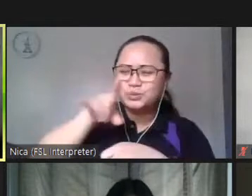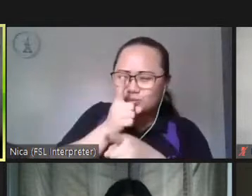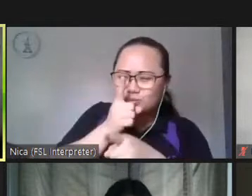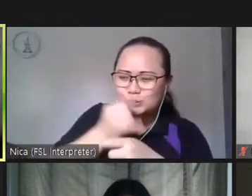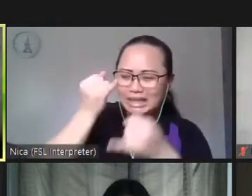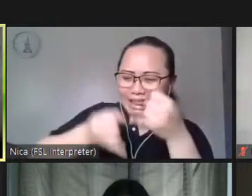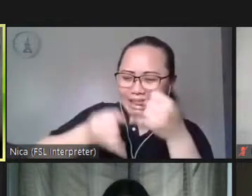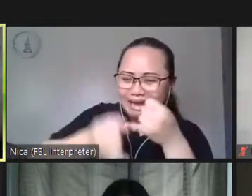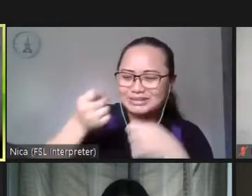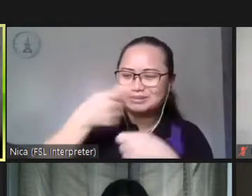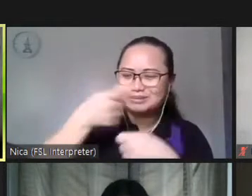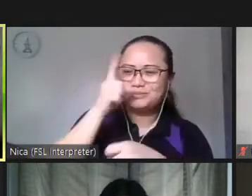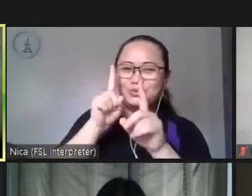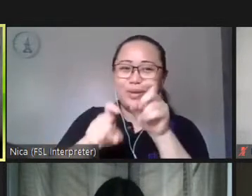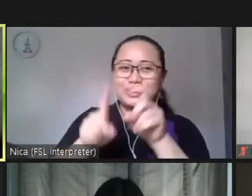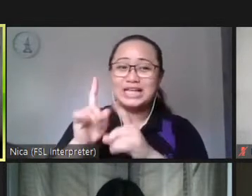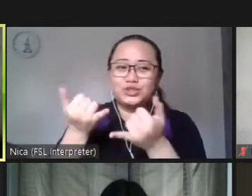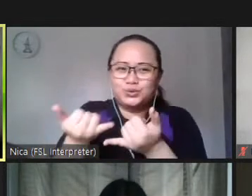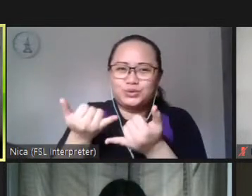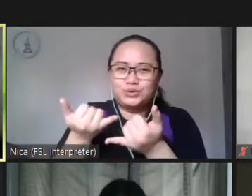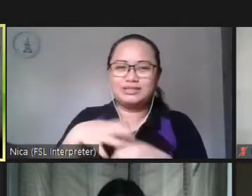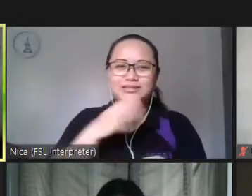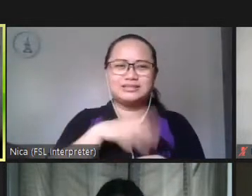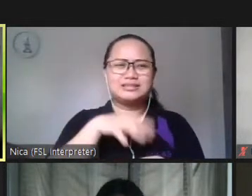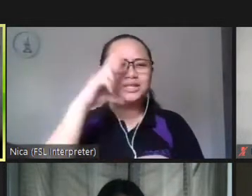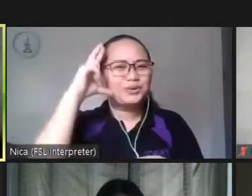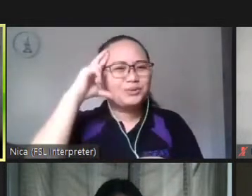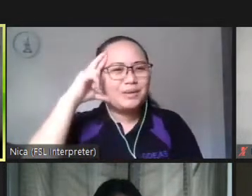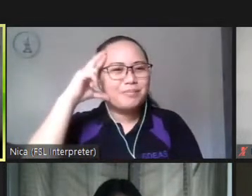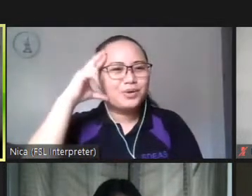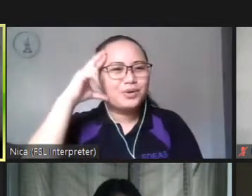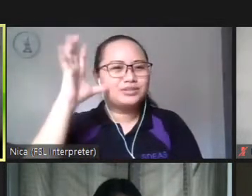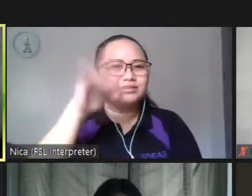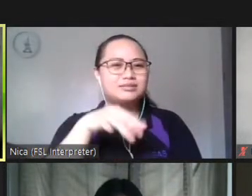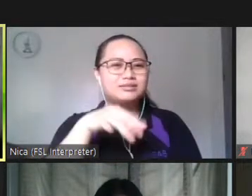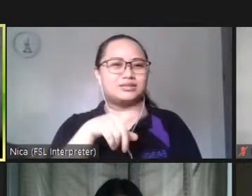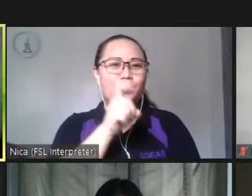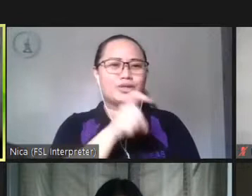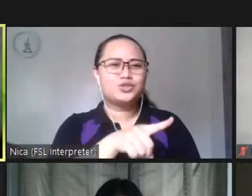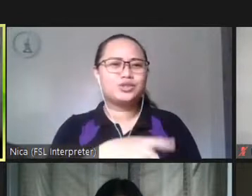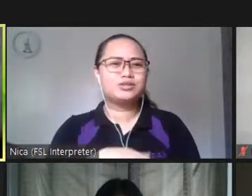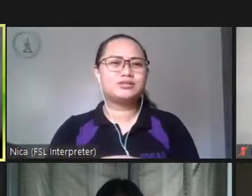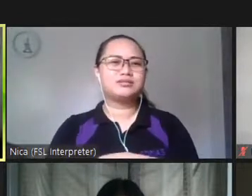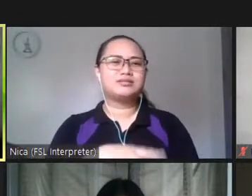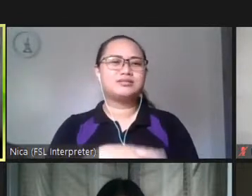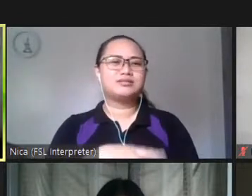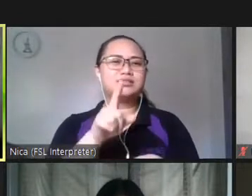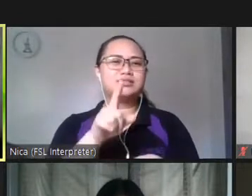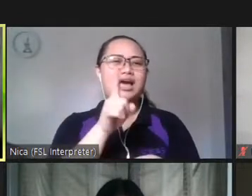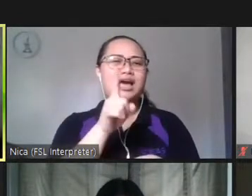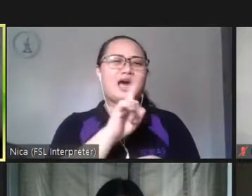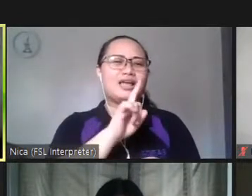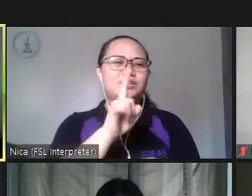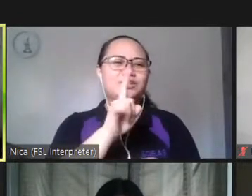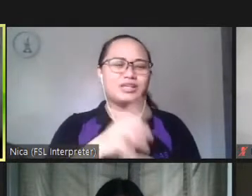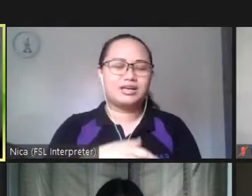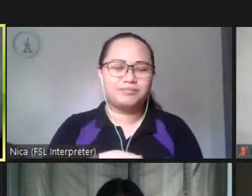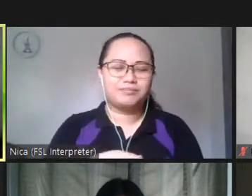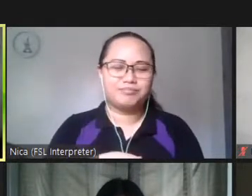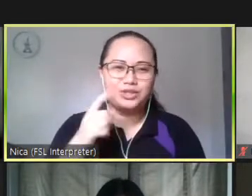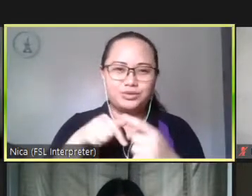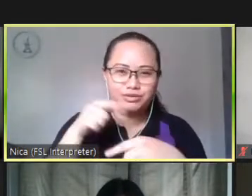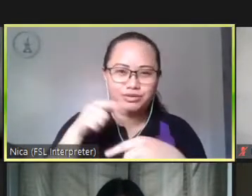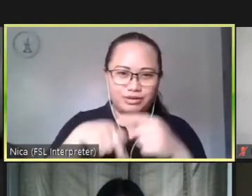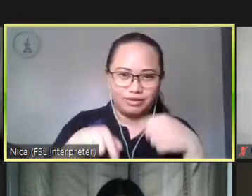today. To Sir Raymond, what do you wish that other people could understand about your experience? Can